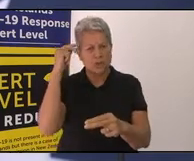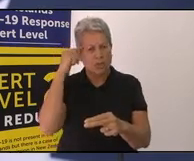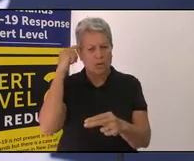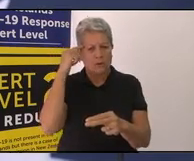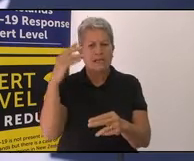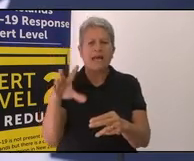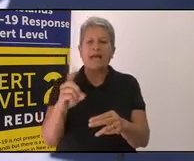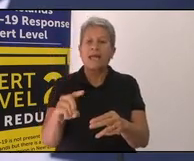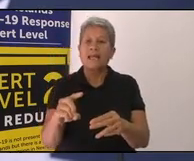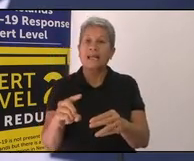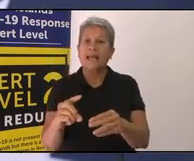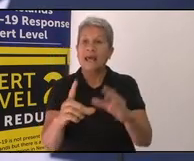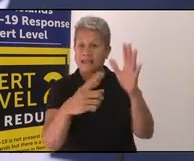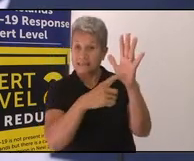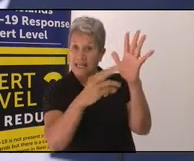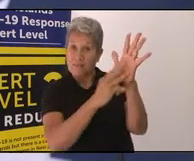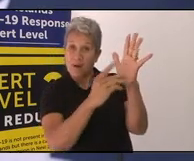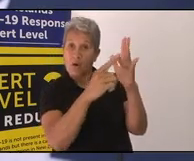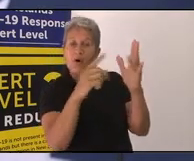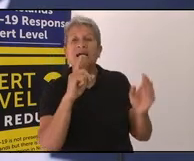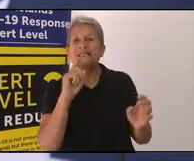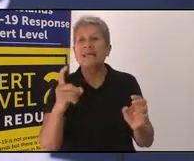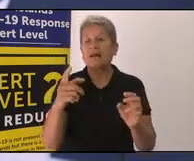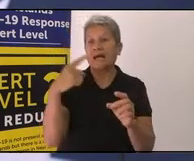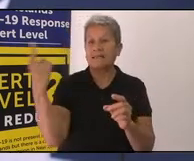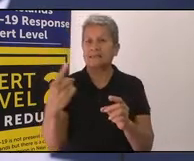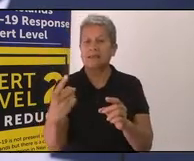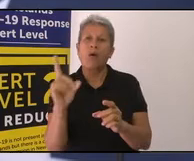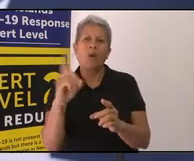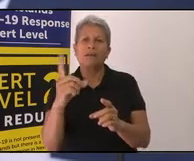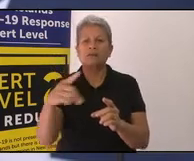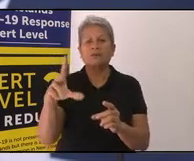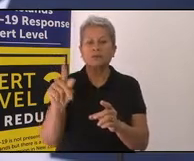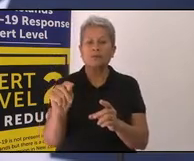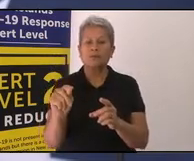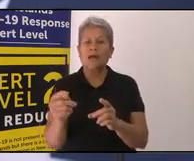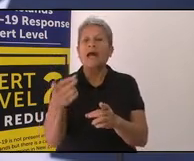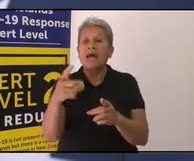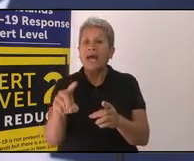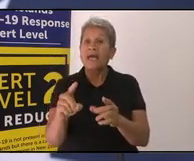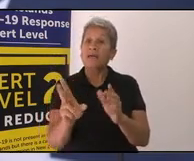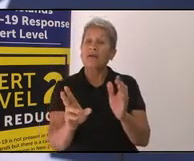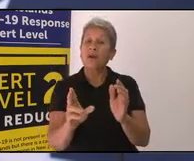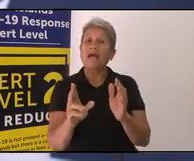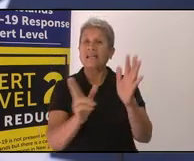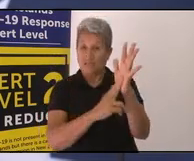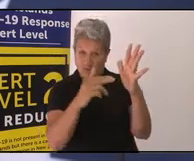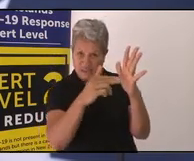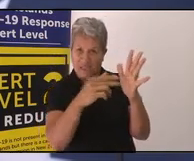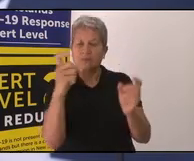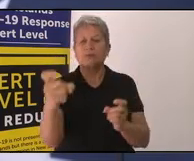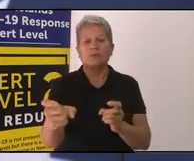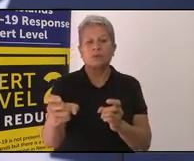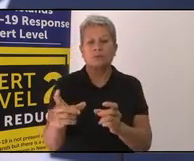and also in New Zealand, where Level 4 has been extended further in Auckland for another week